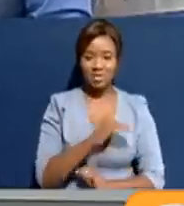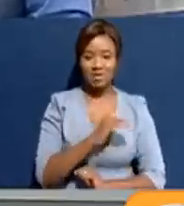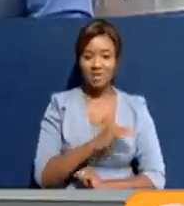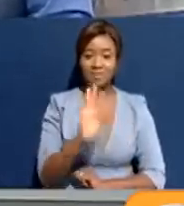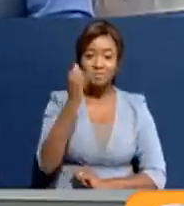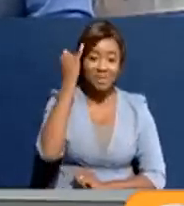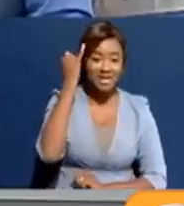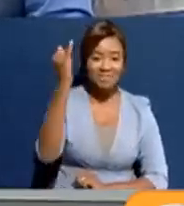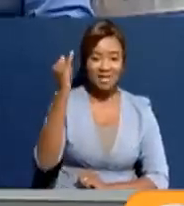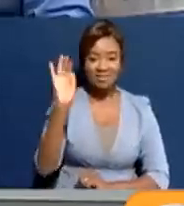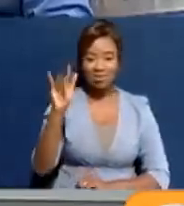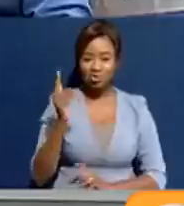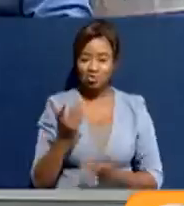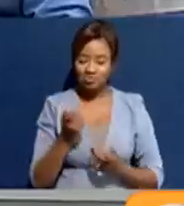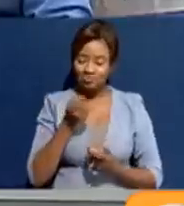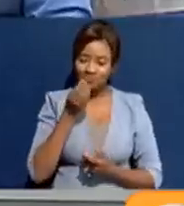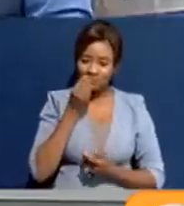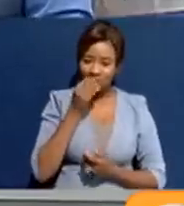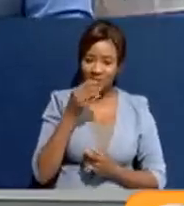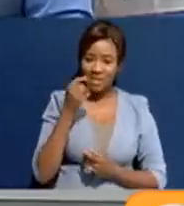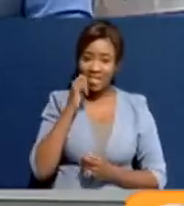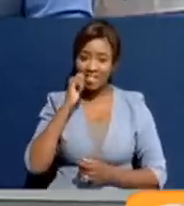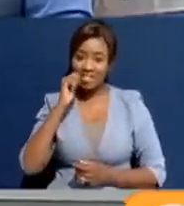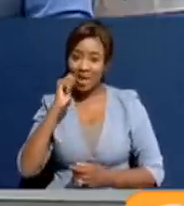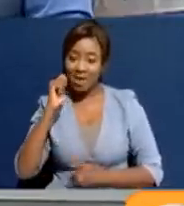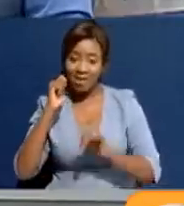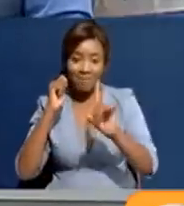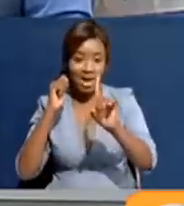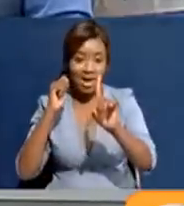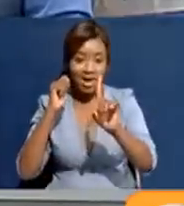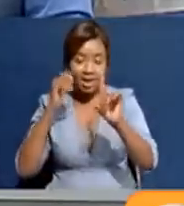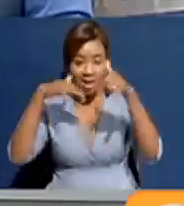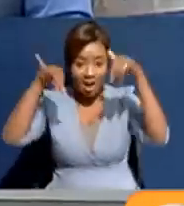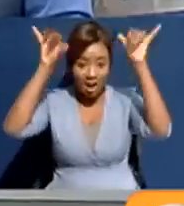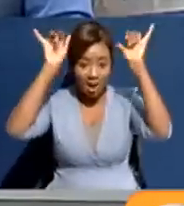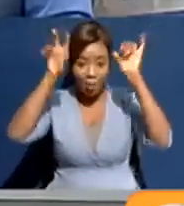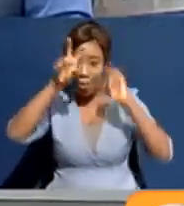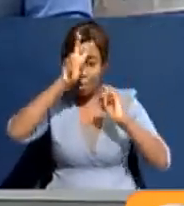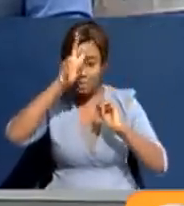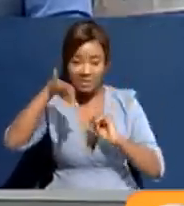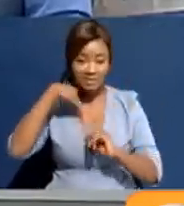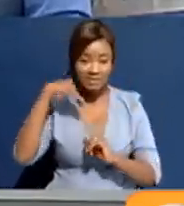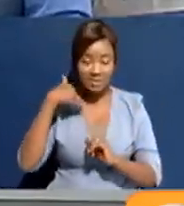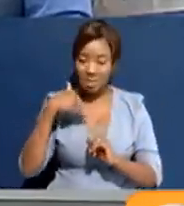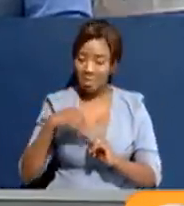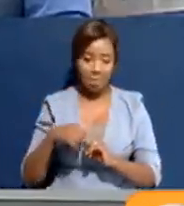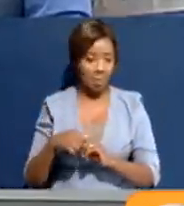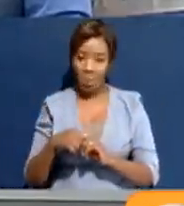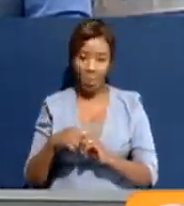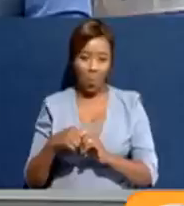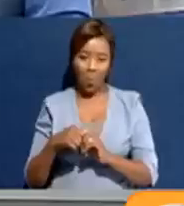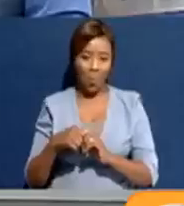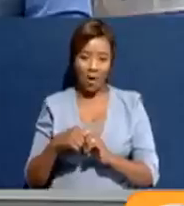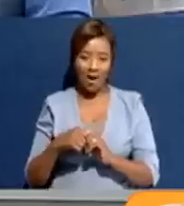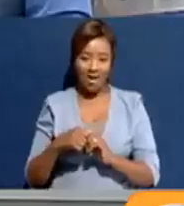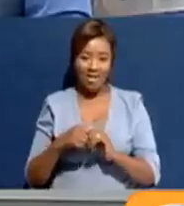Imagine enjoying your favorite meat, only this time round, it is not from a cow, sheep, or goat. That is the technology